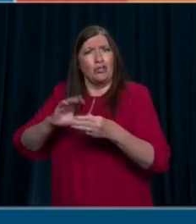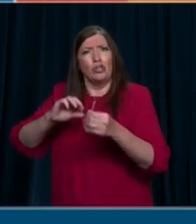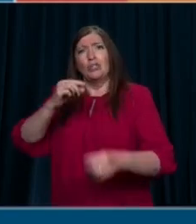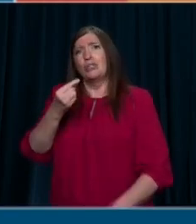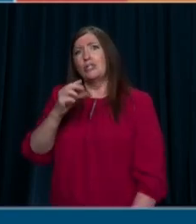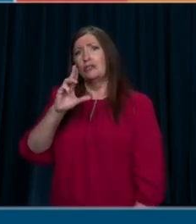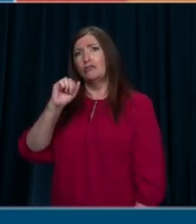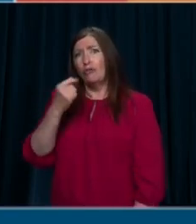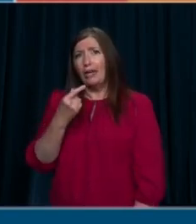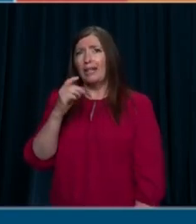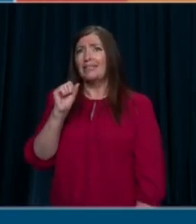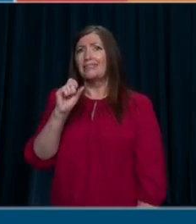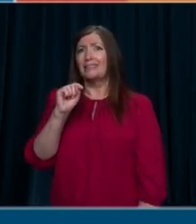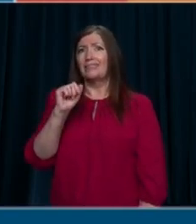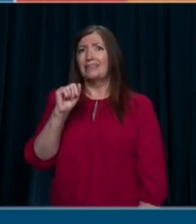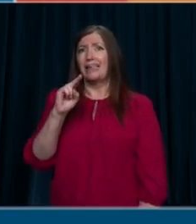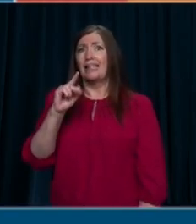was the